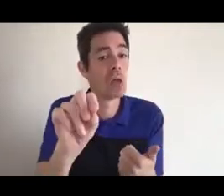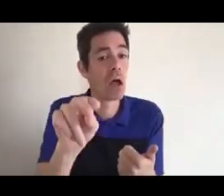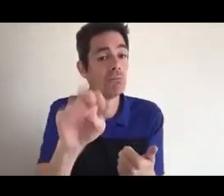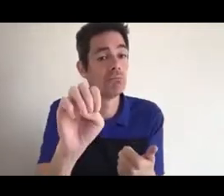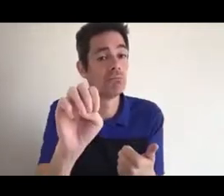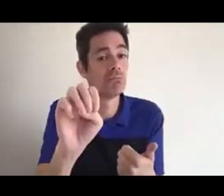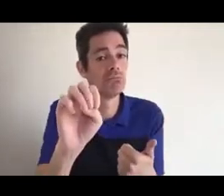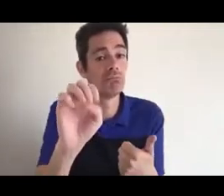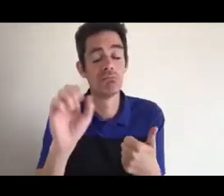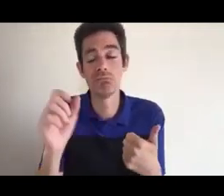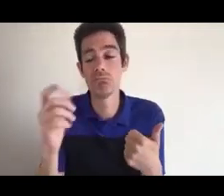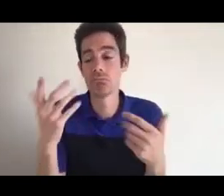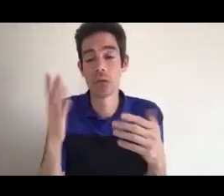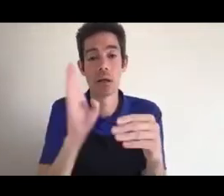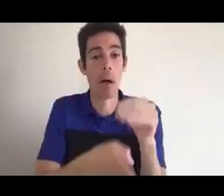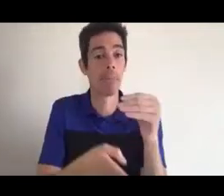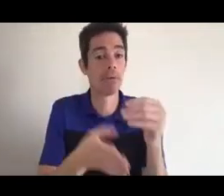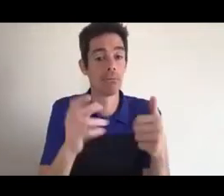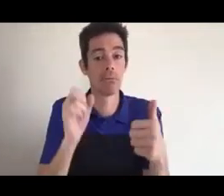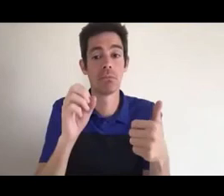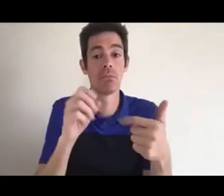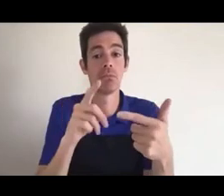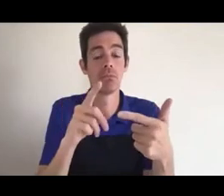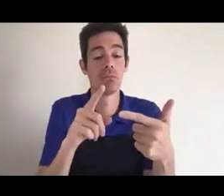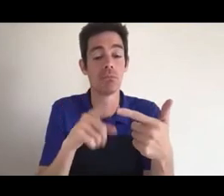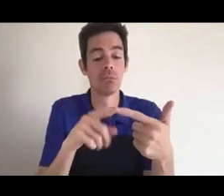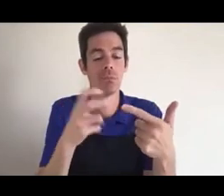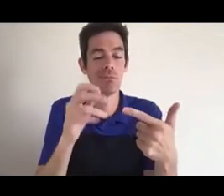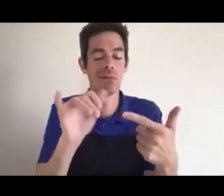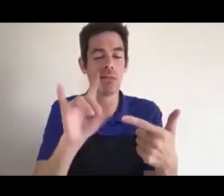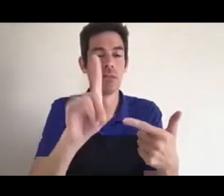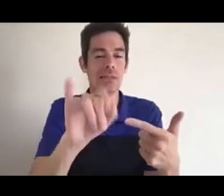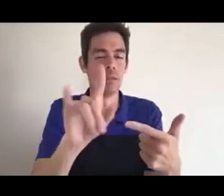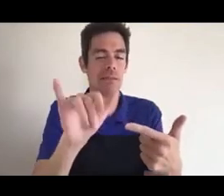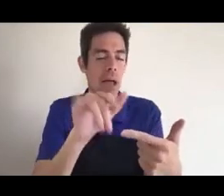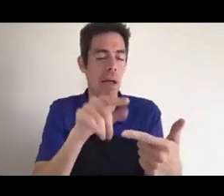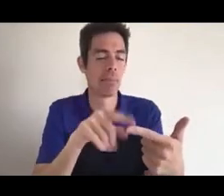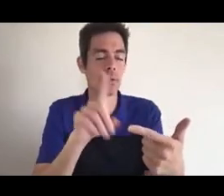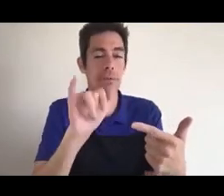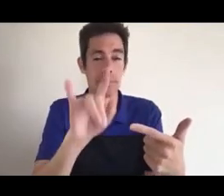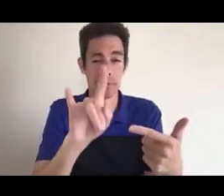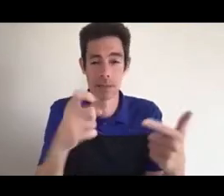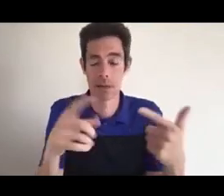it. You can just it can simply mean done, as in completed.